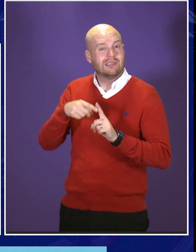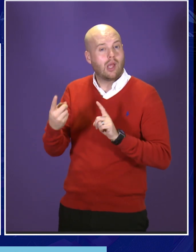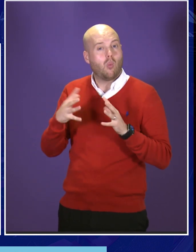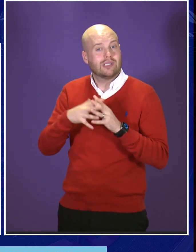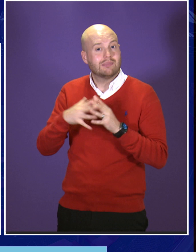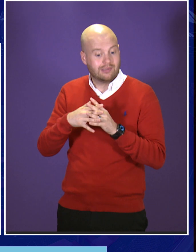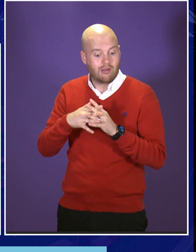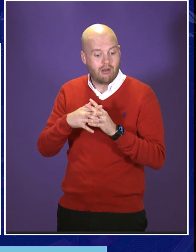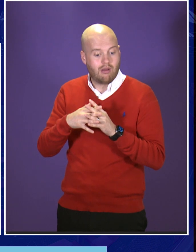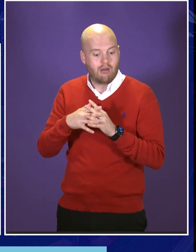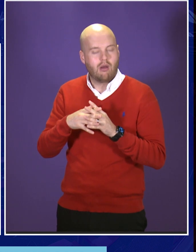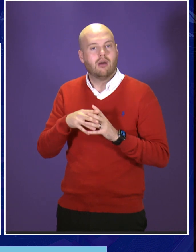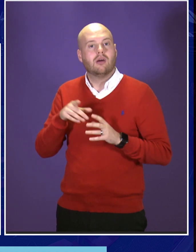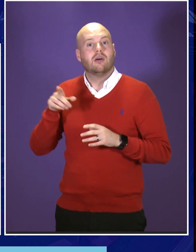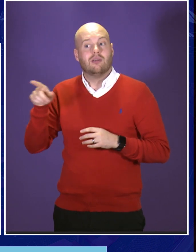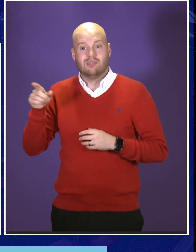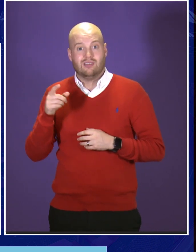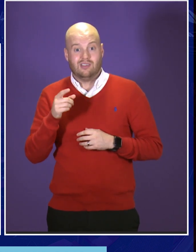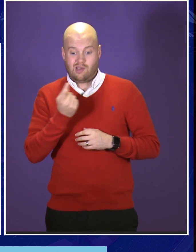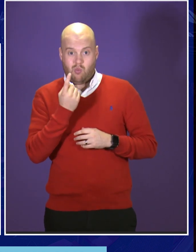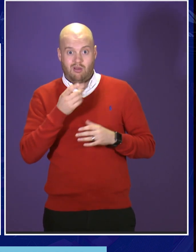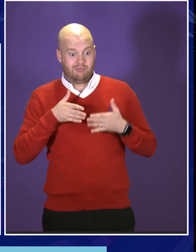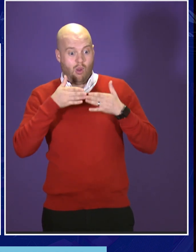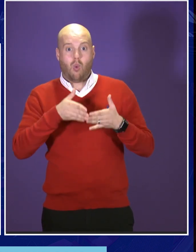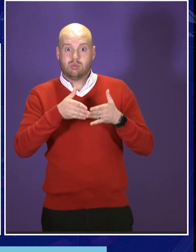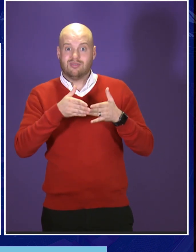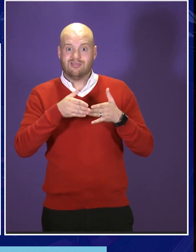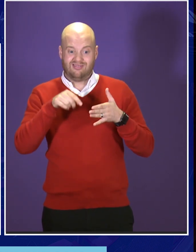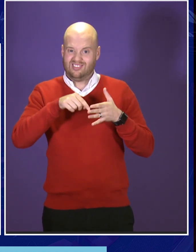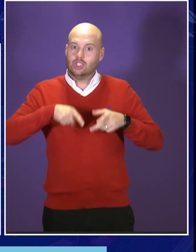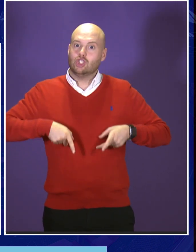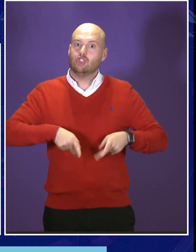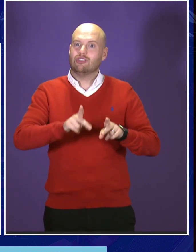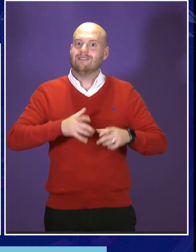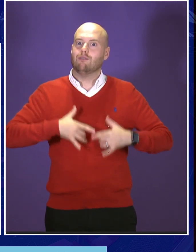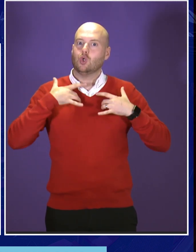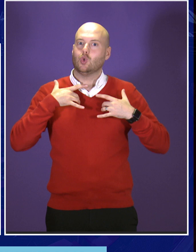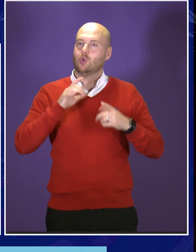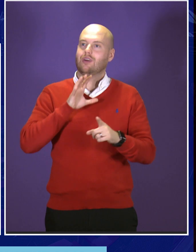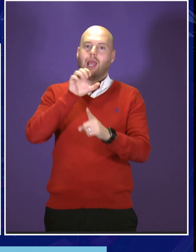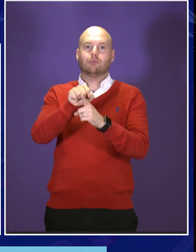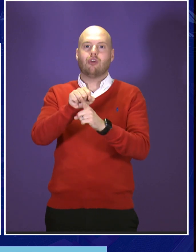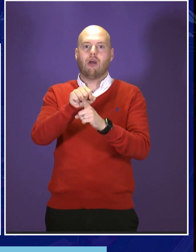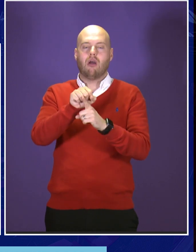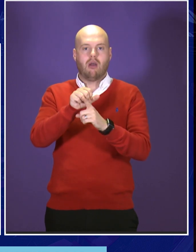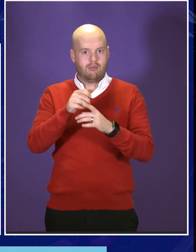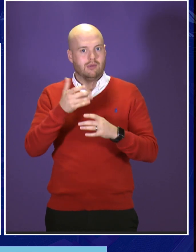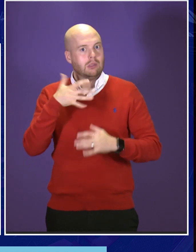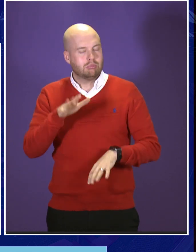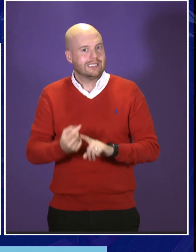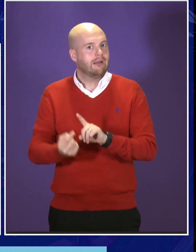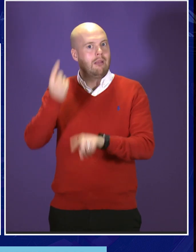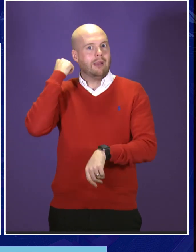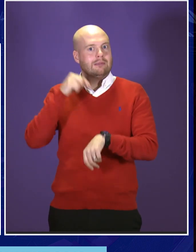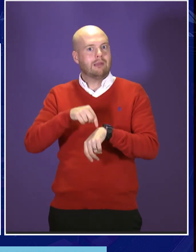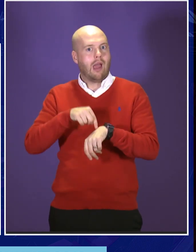street view capture from someone on a boat in the middle of the Thames. So that is somehow how Monet had placed himself when he was looking at